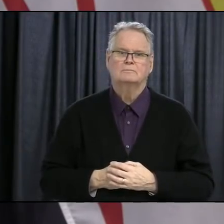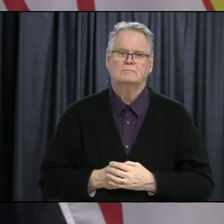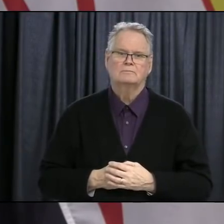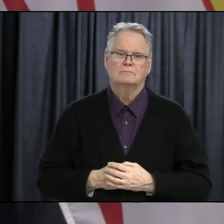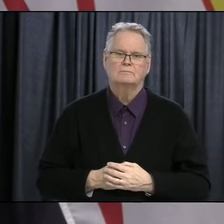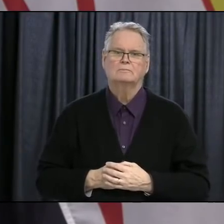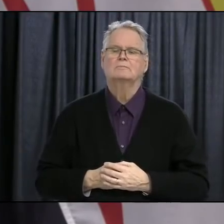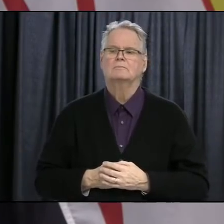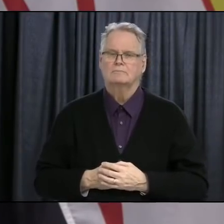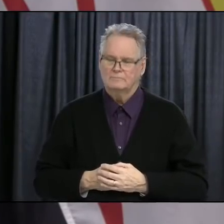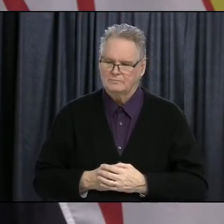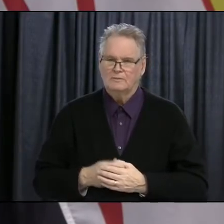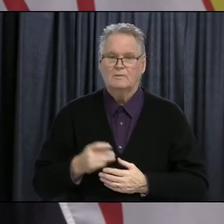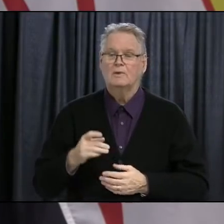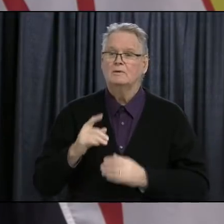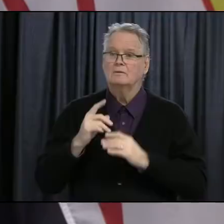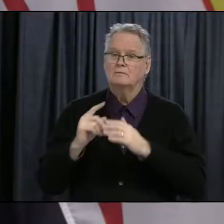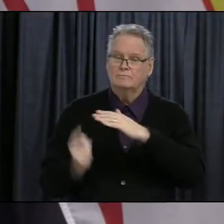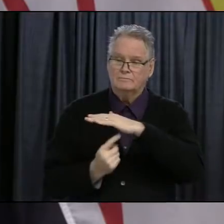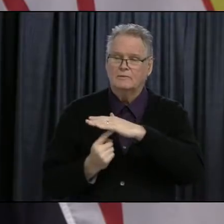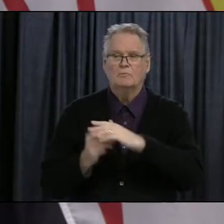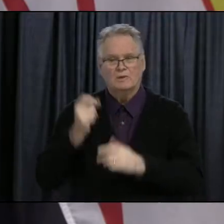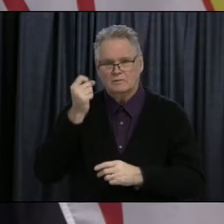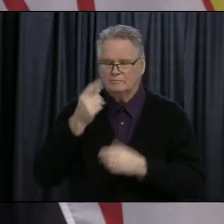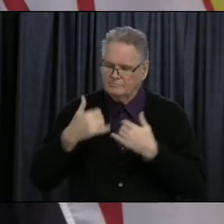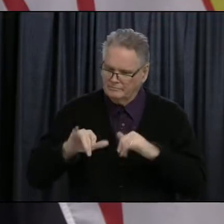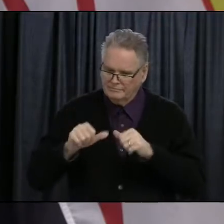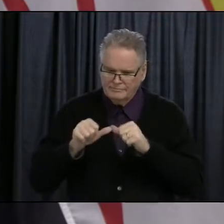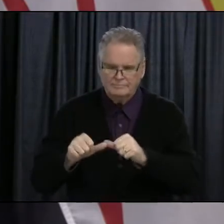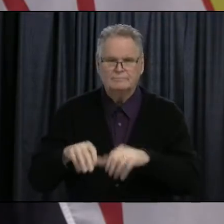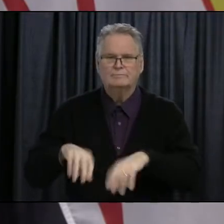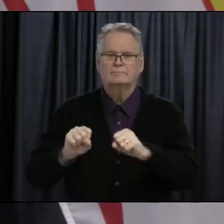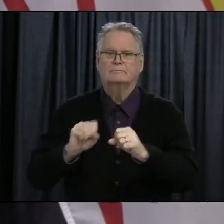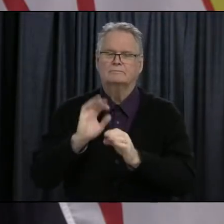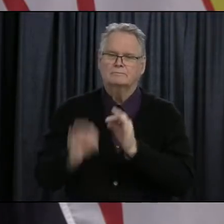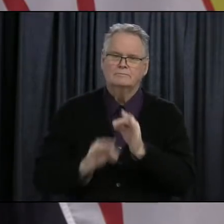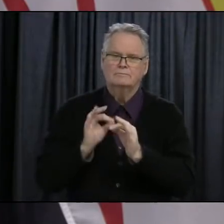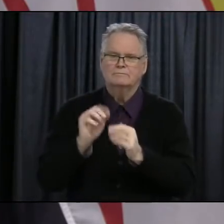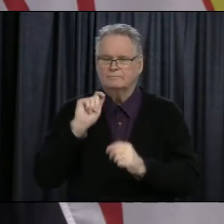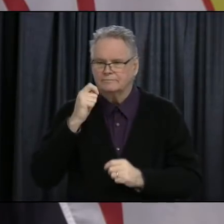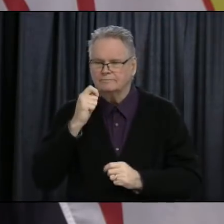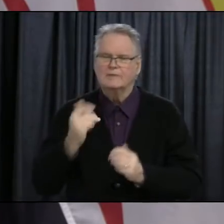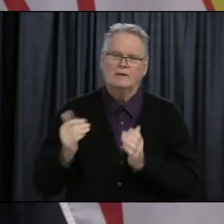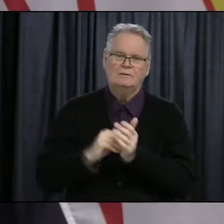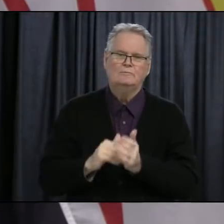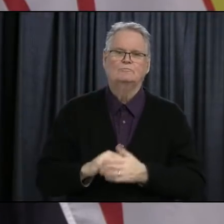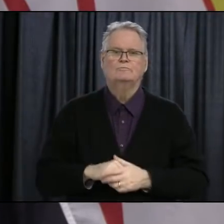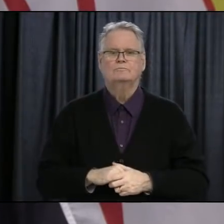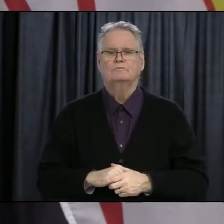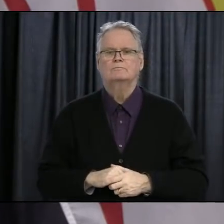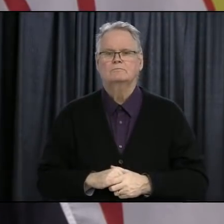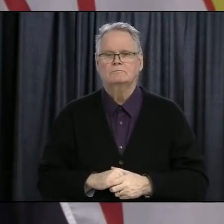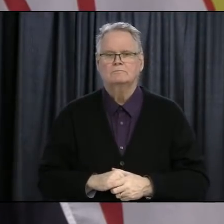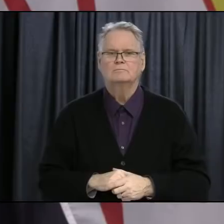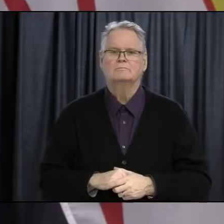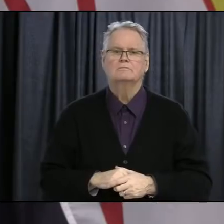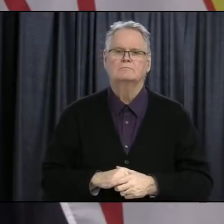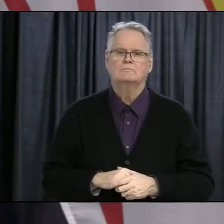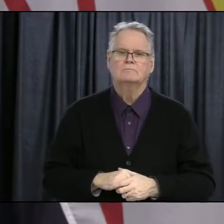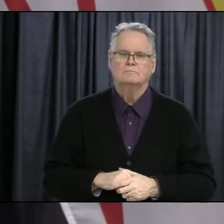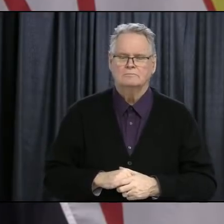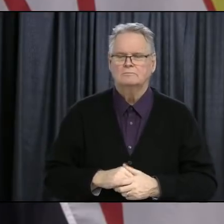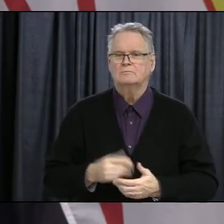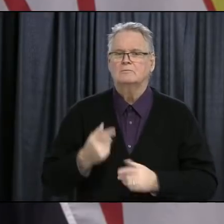one symptom now as opposed to fever, cough, or two of symptoms, which is what we had before. And, you